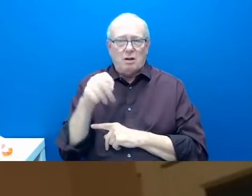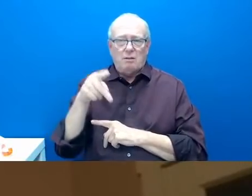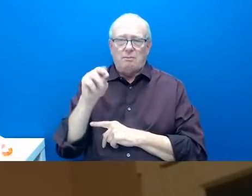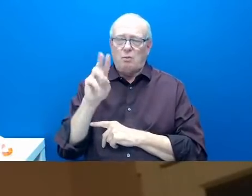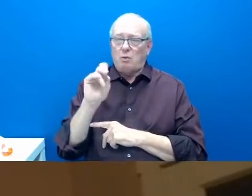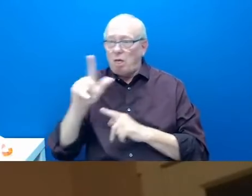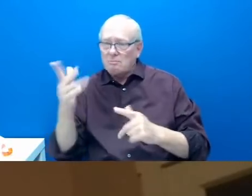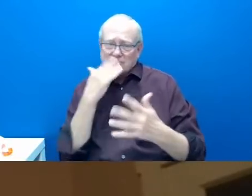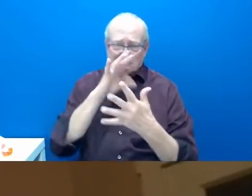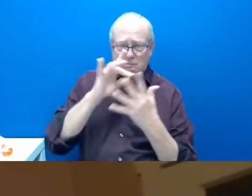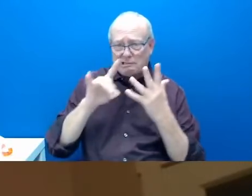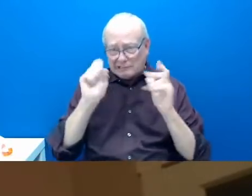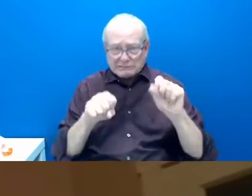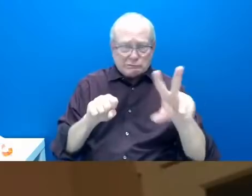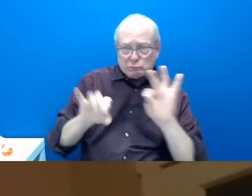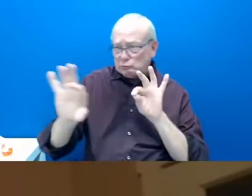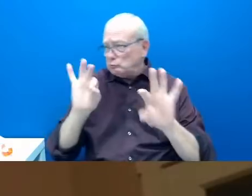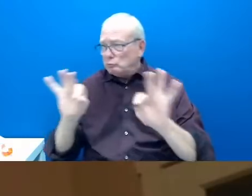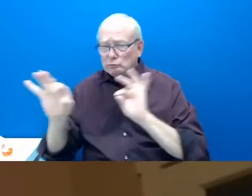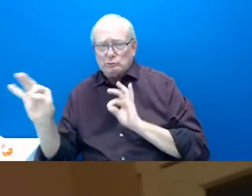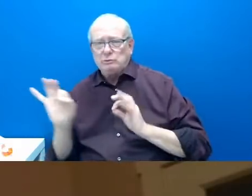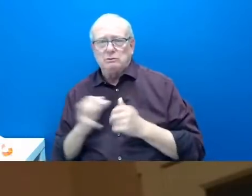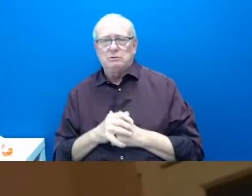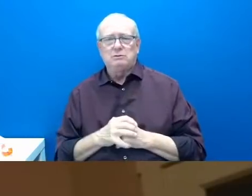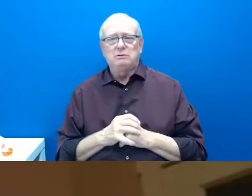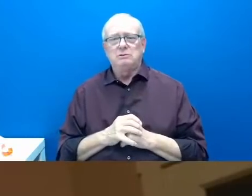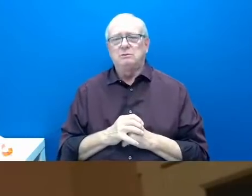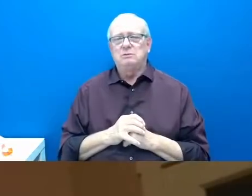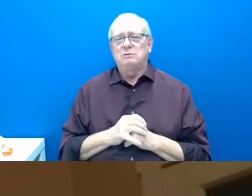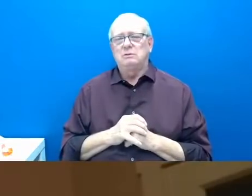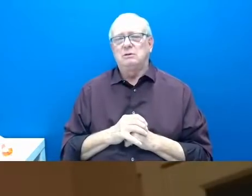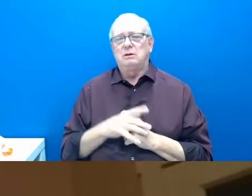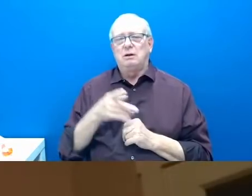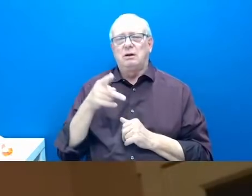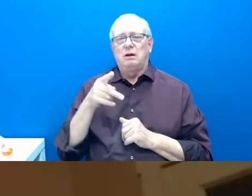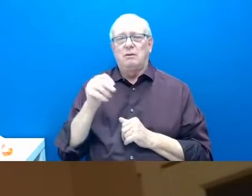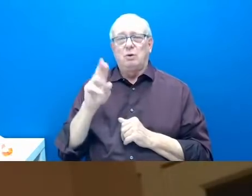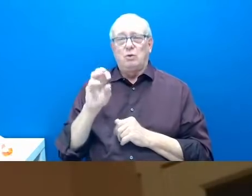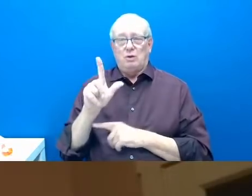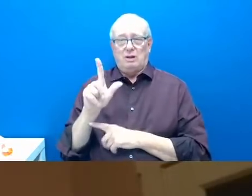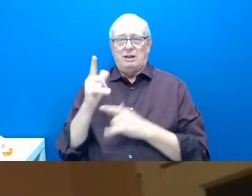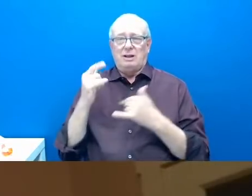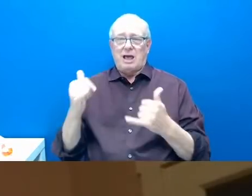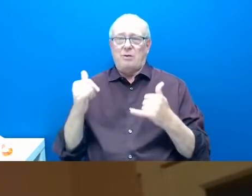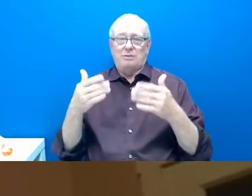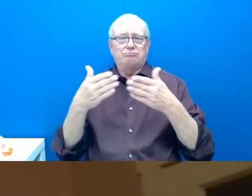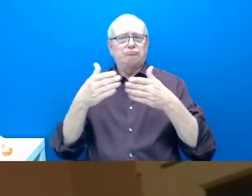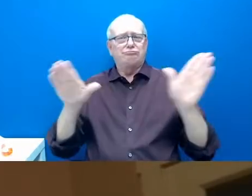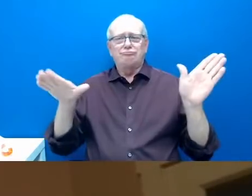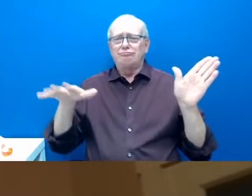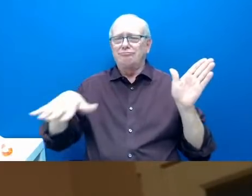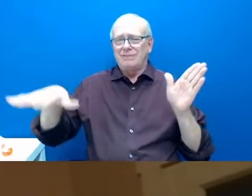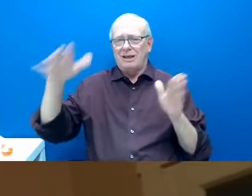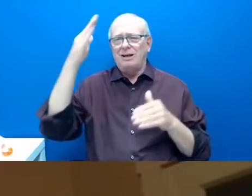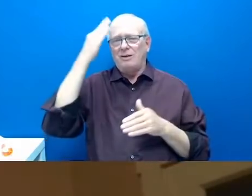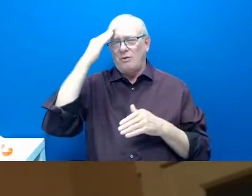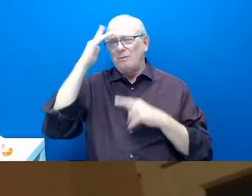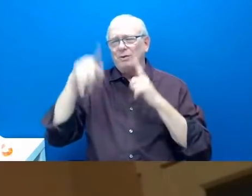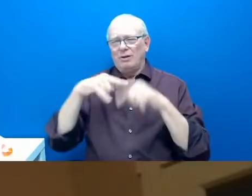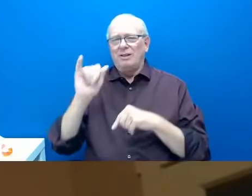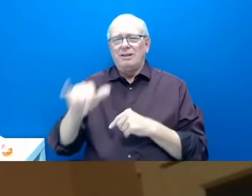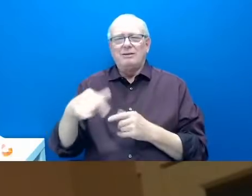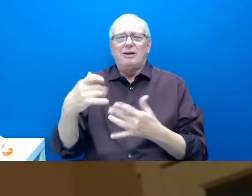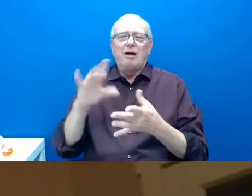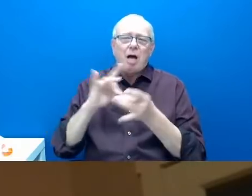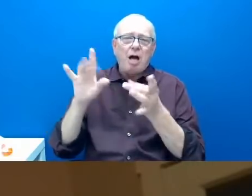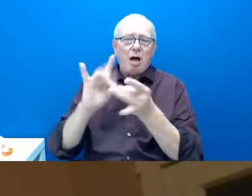being said, we understand that this protocol is now in the public space and that we are talking about it.